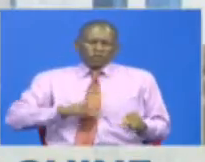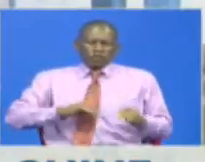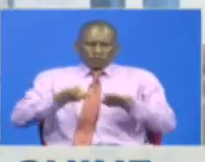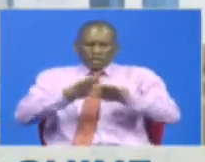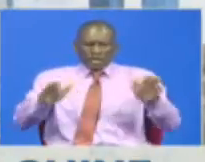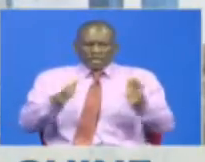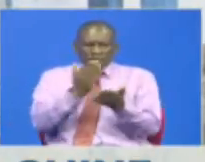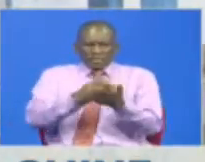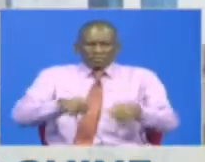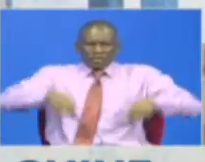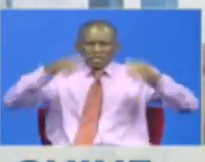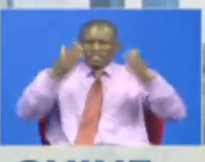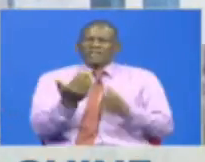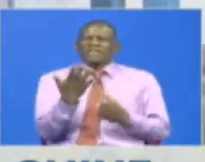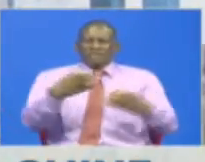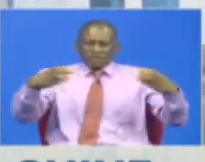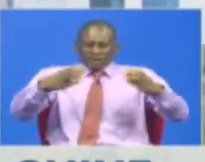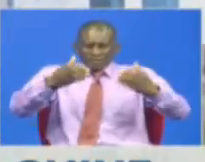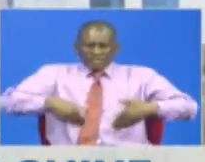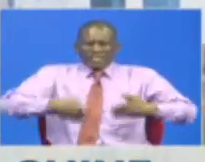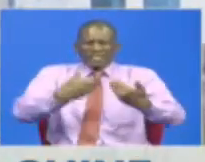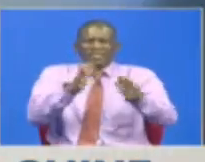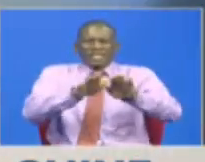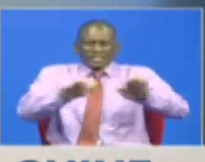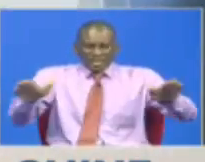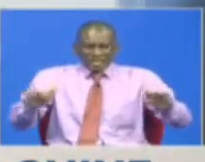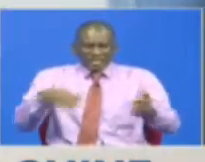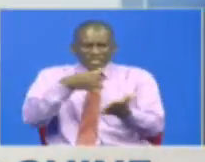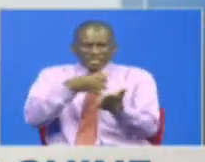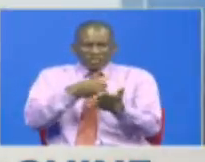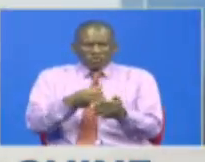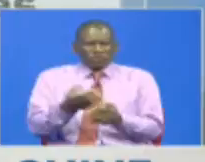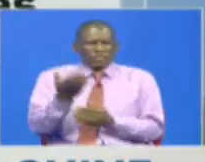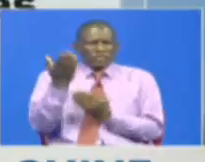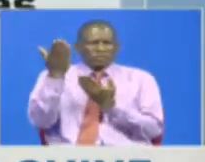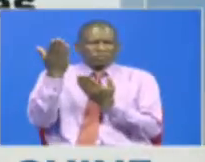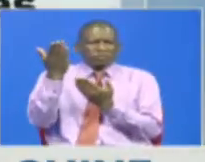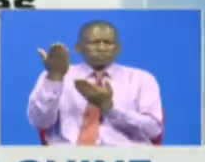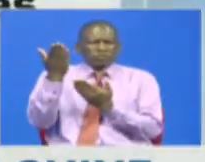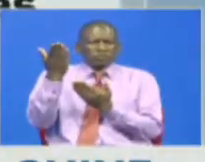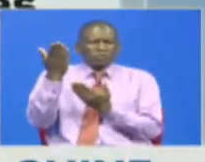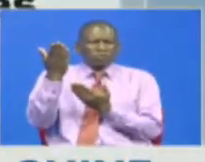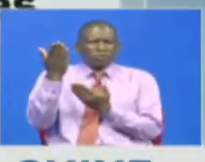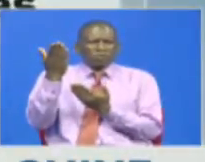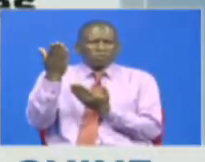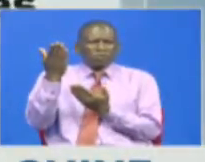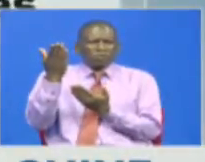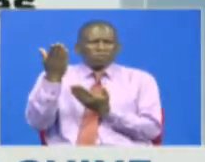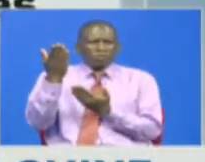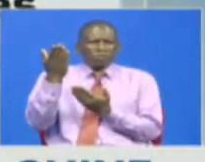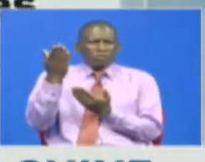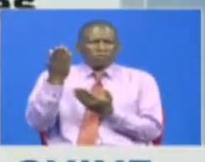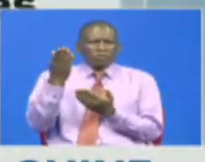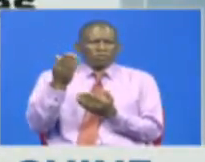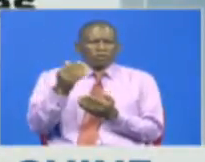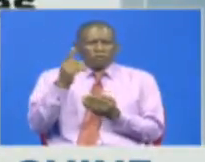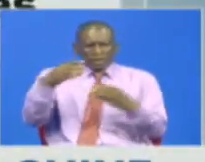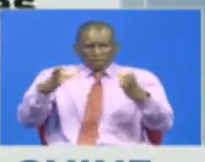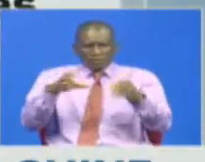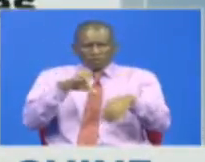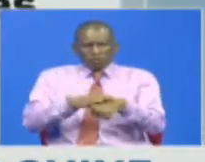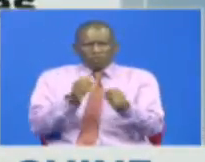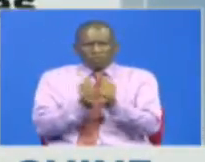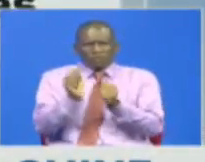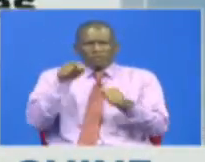5 companies allocated the piece of land are Vuran Industrial Credit Limited with 15.5 acres, Hillbro